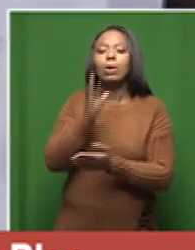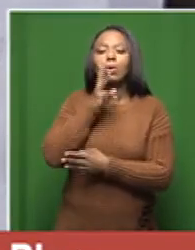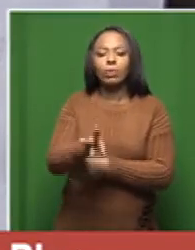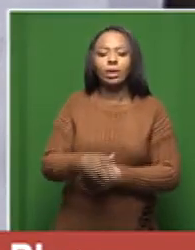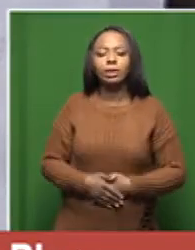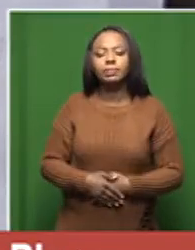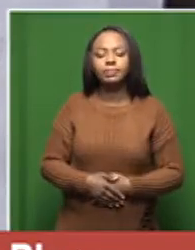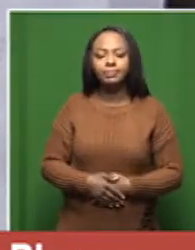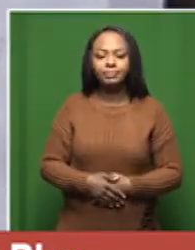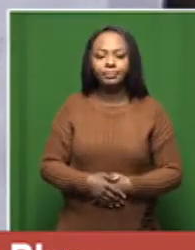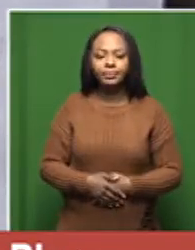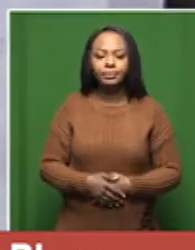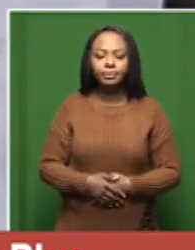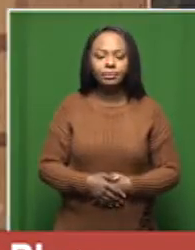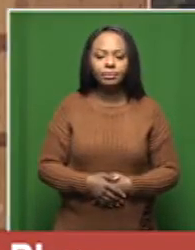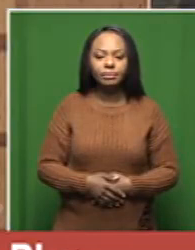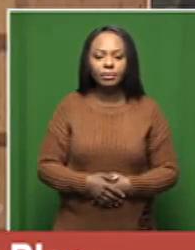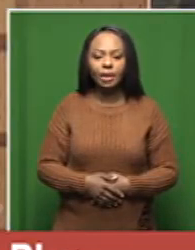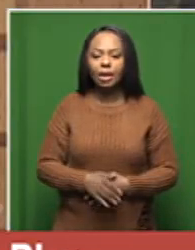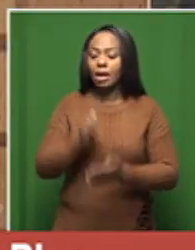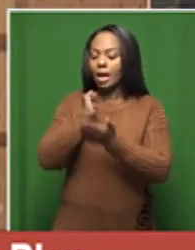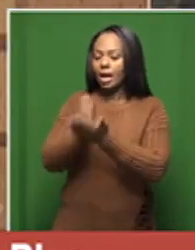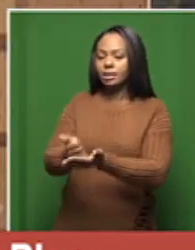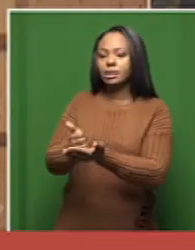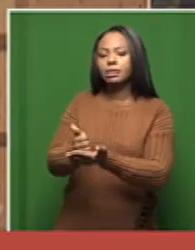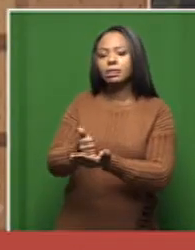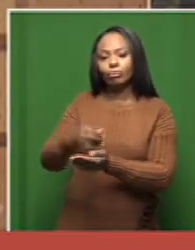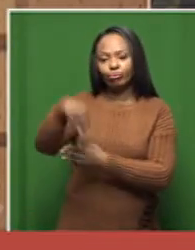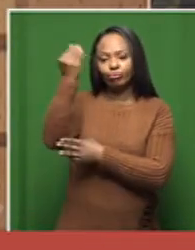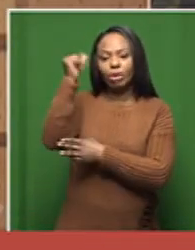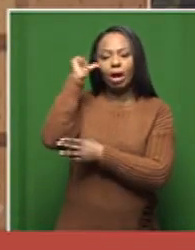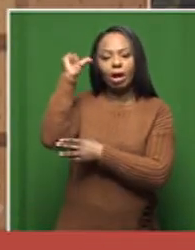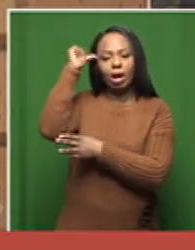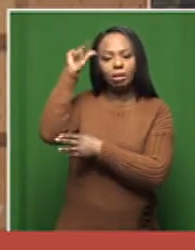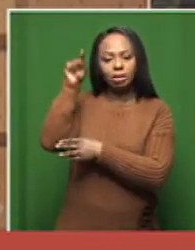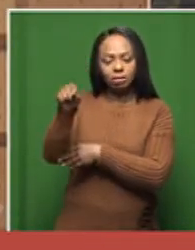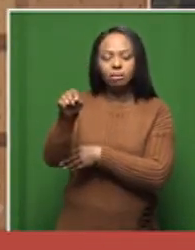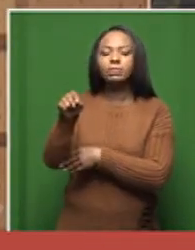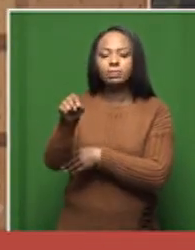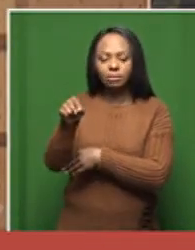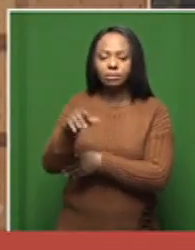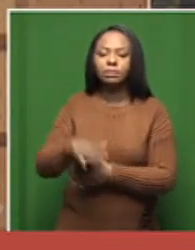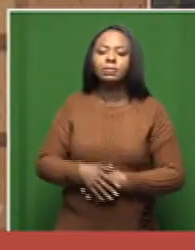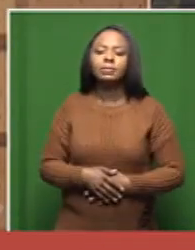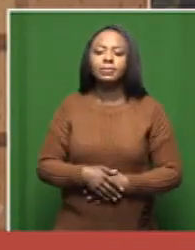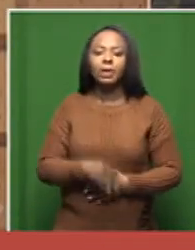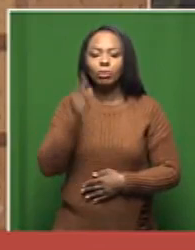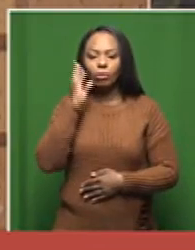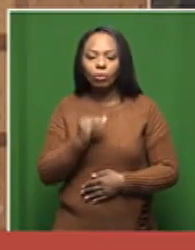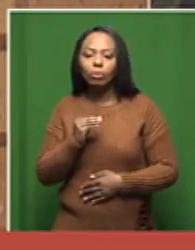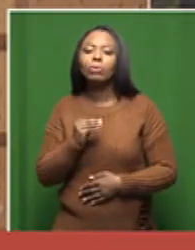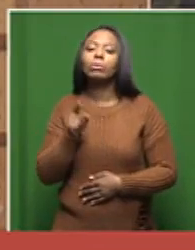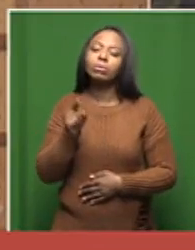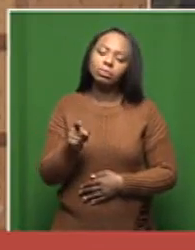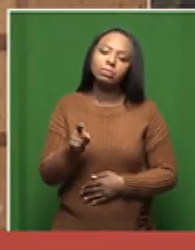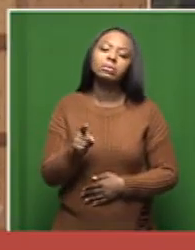register more people. We are assisting the elderly in terms of registration, one, by ensuring